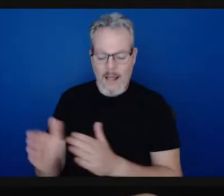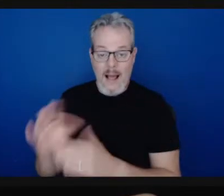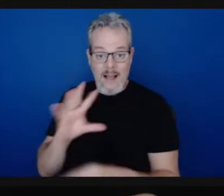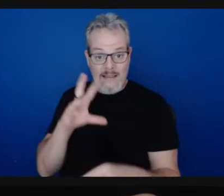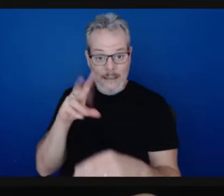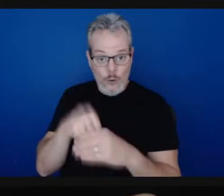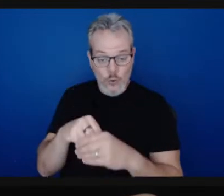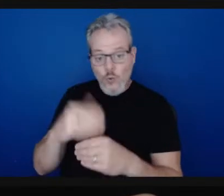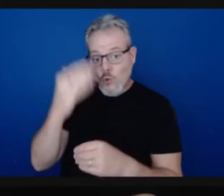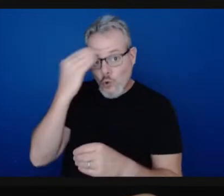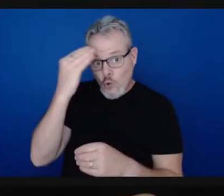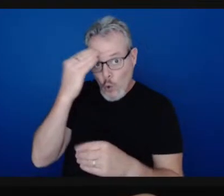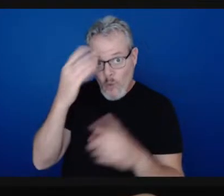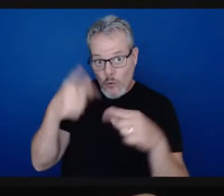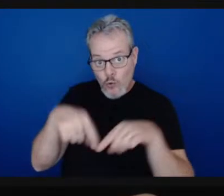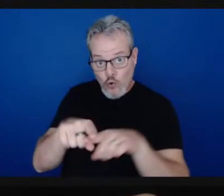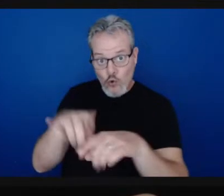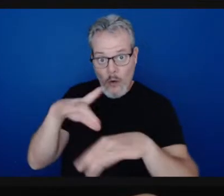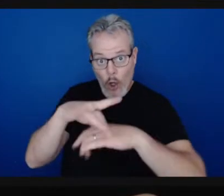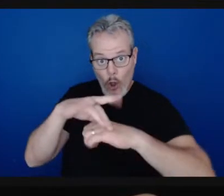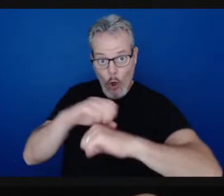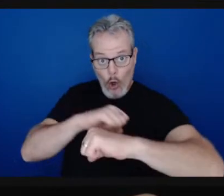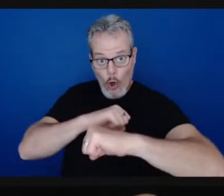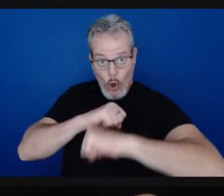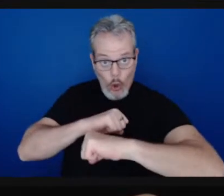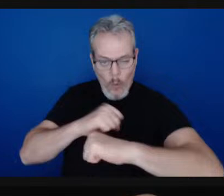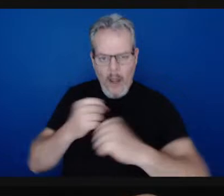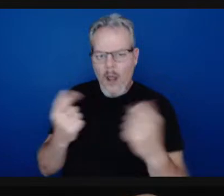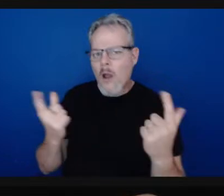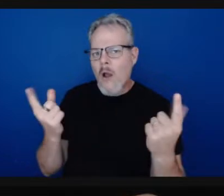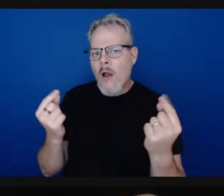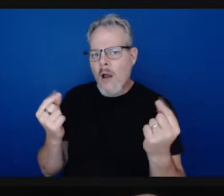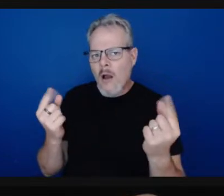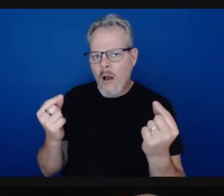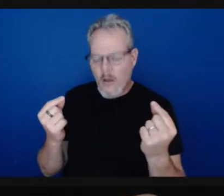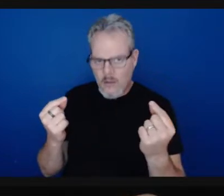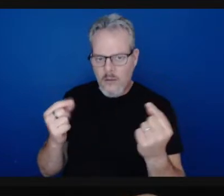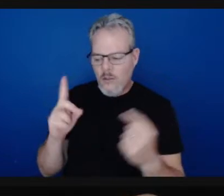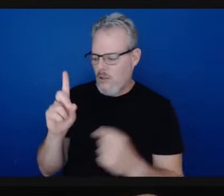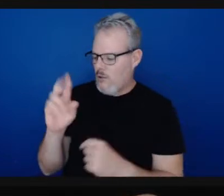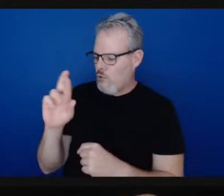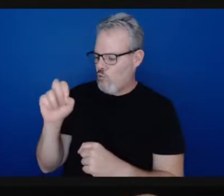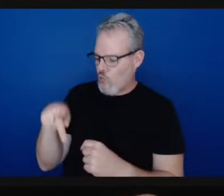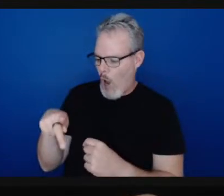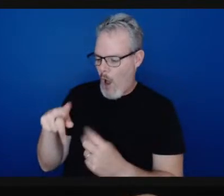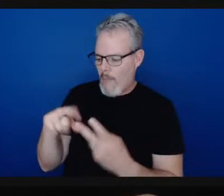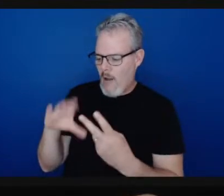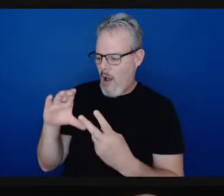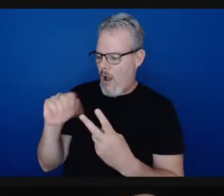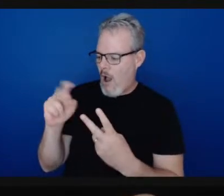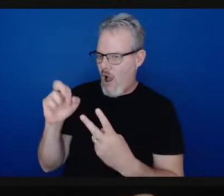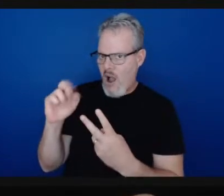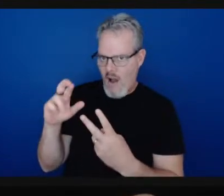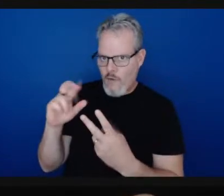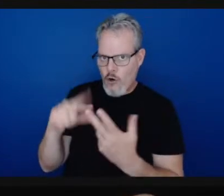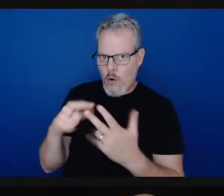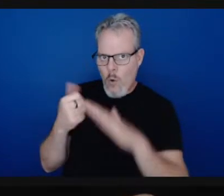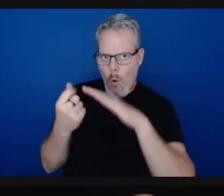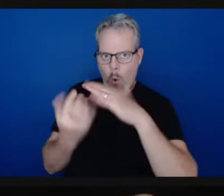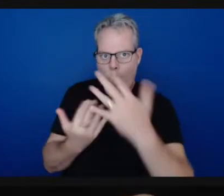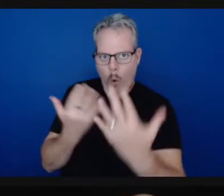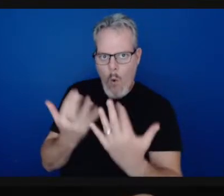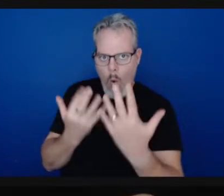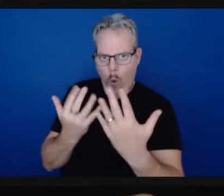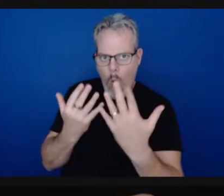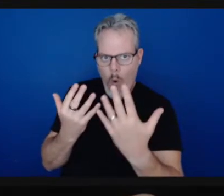knowing that during the earthquake, what do you do? Drop, cover, and hold on. Right? Identifies the safe spots, such